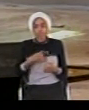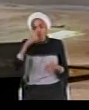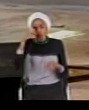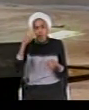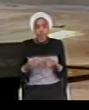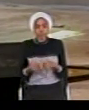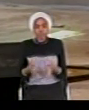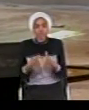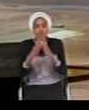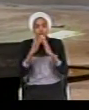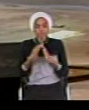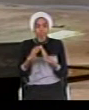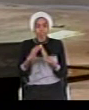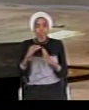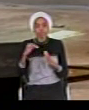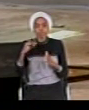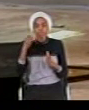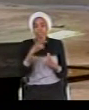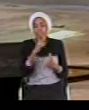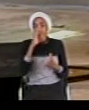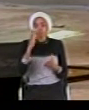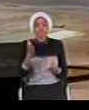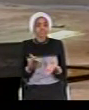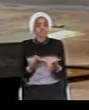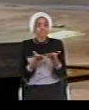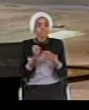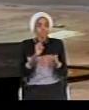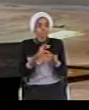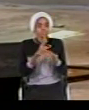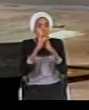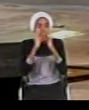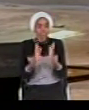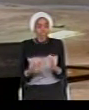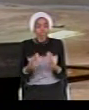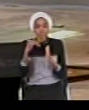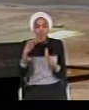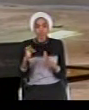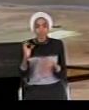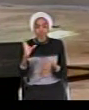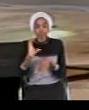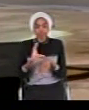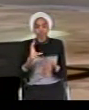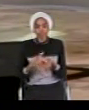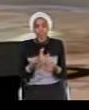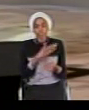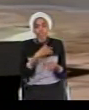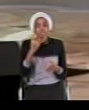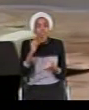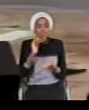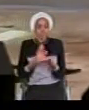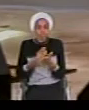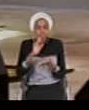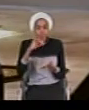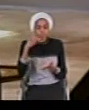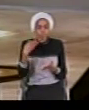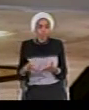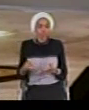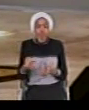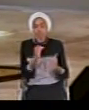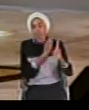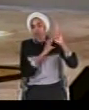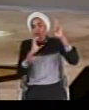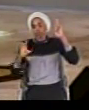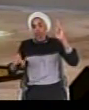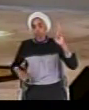they are the messengers of the churches and the glory of